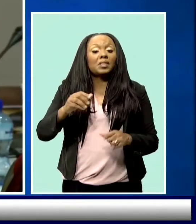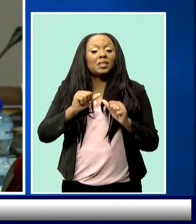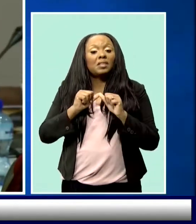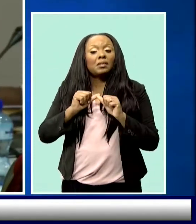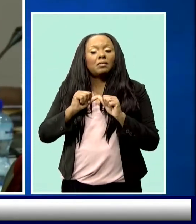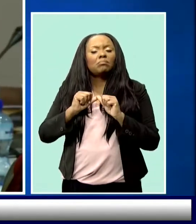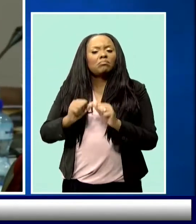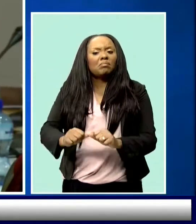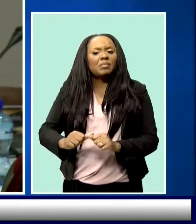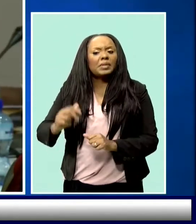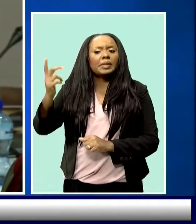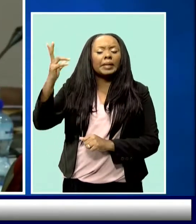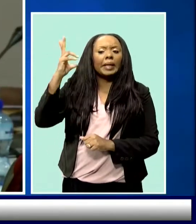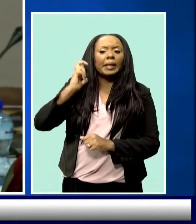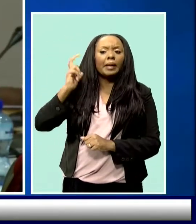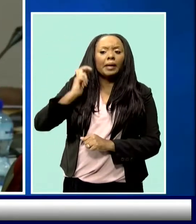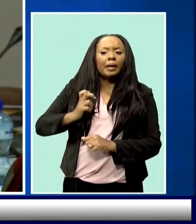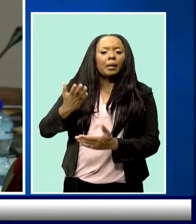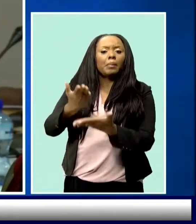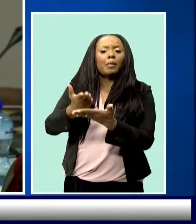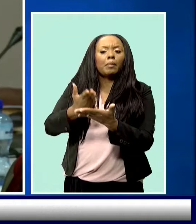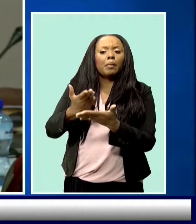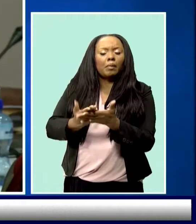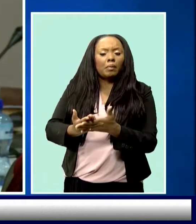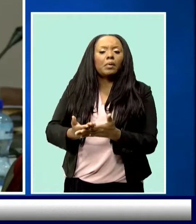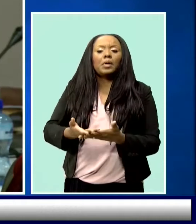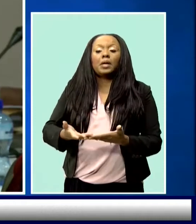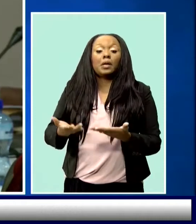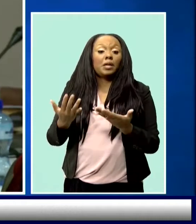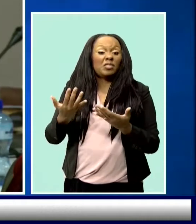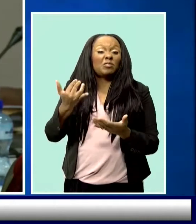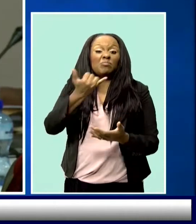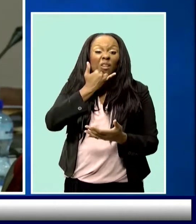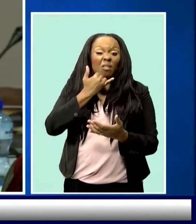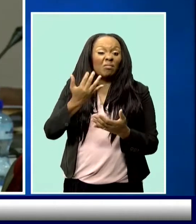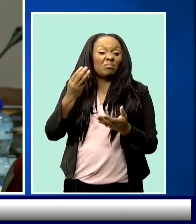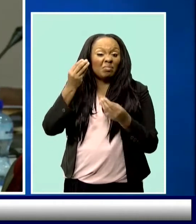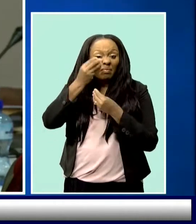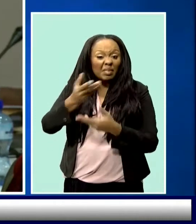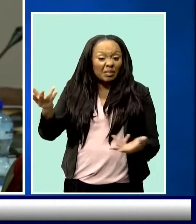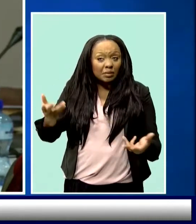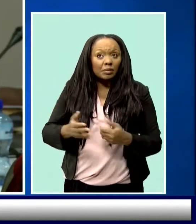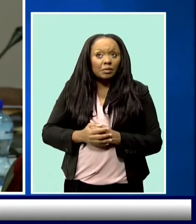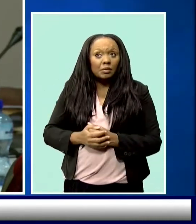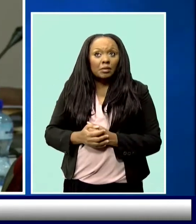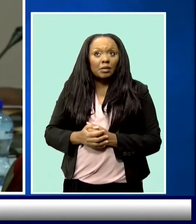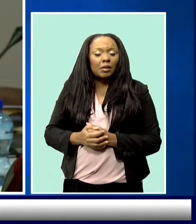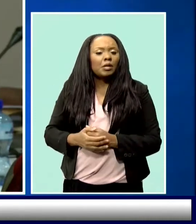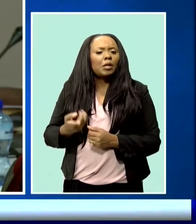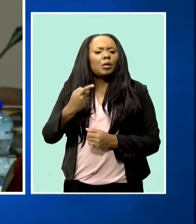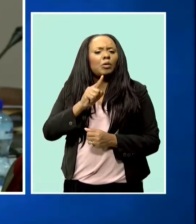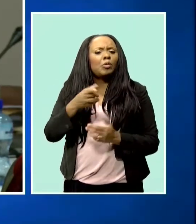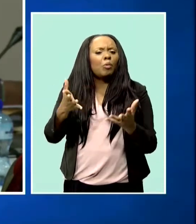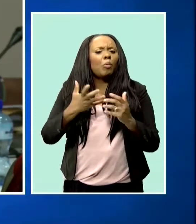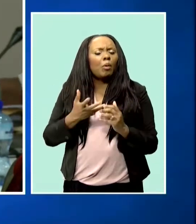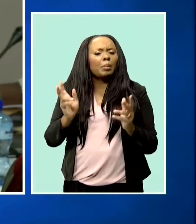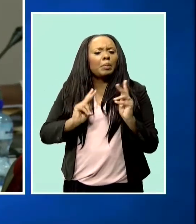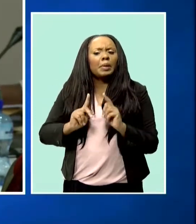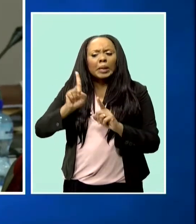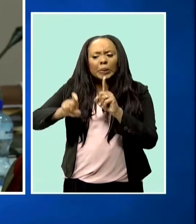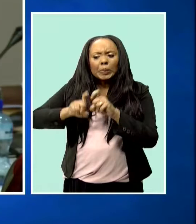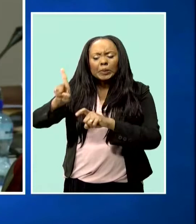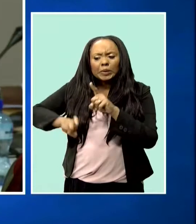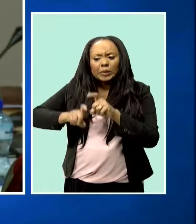evidence based on incorrect data and calculations in this application, and to force the interveners to conduct cross-examination